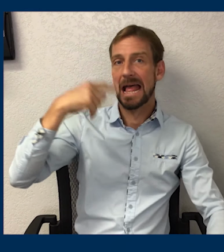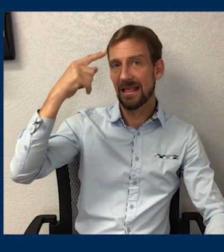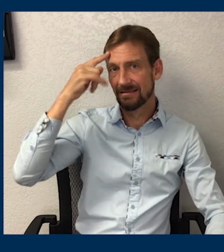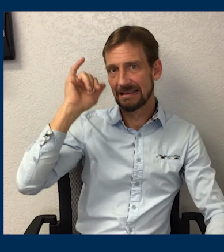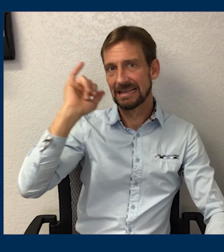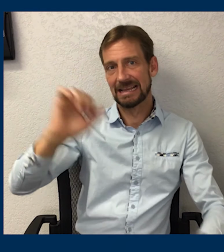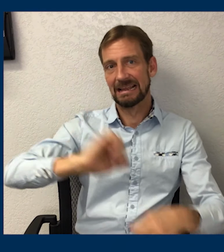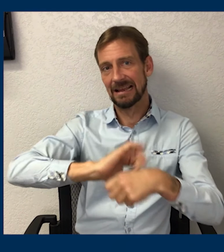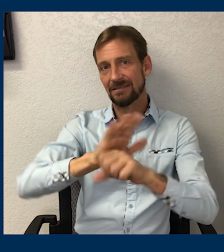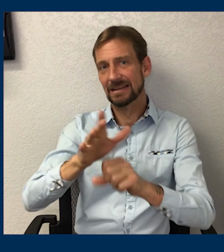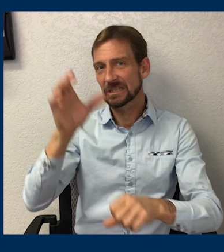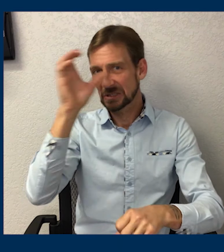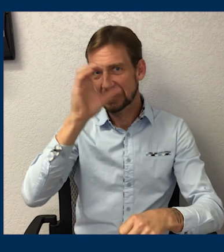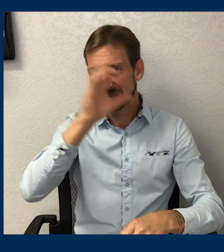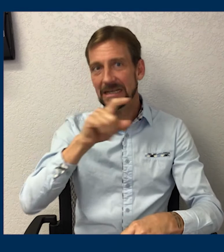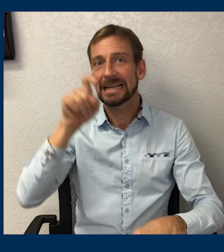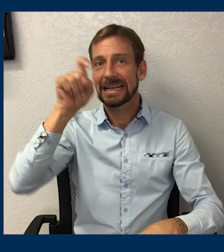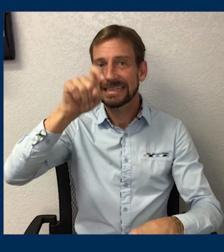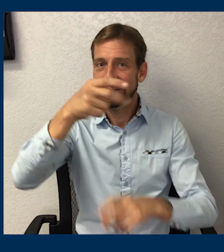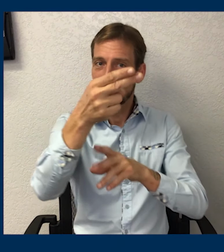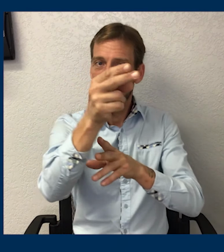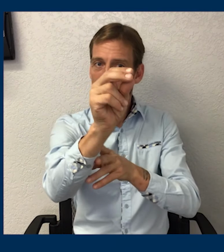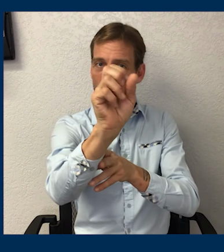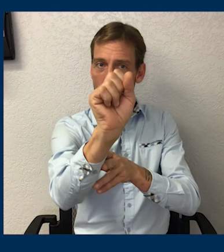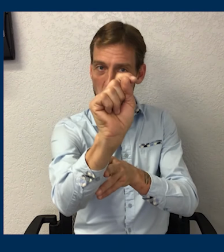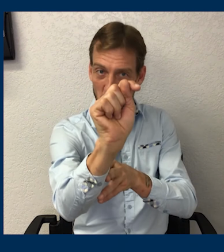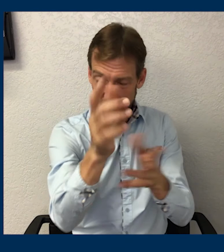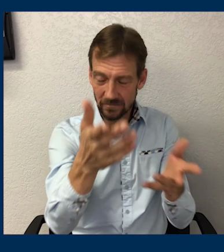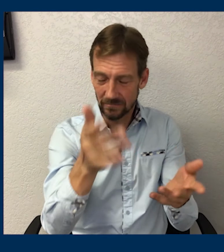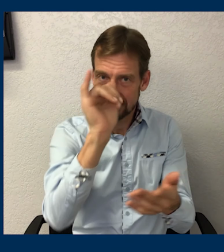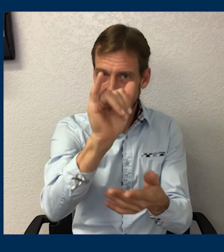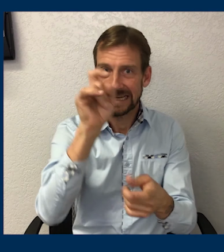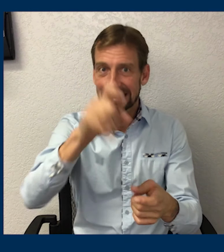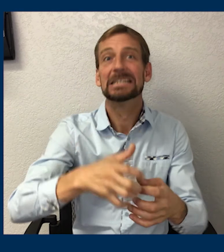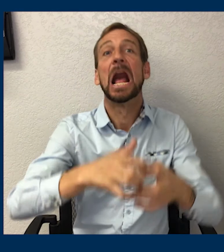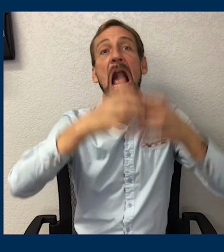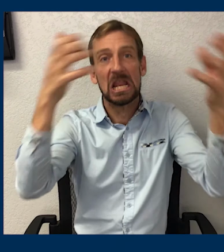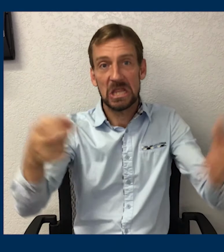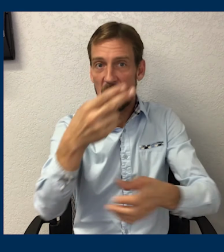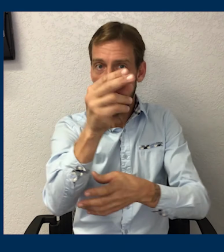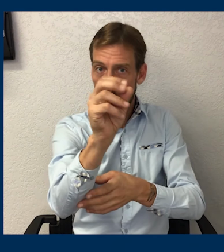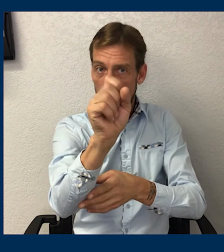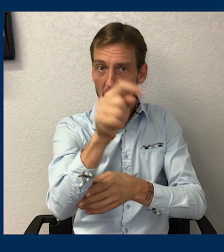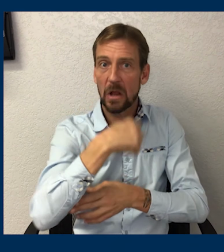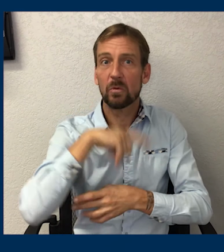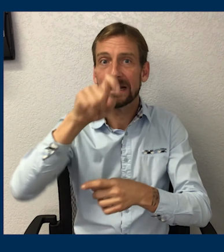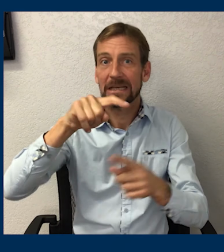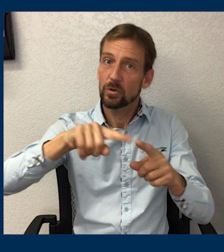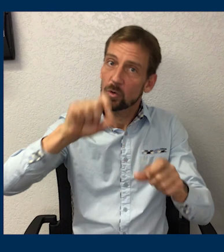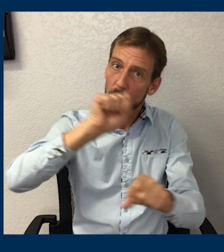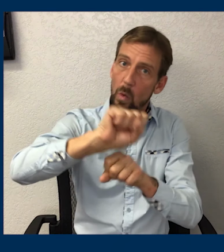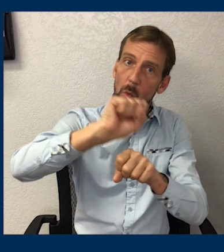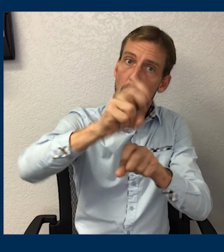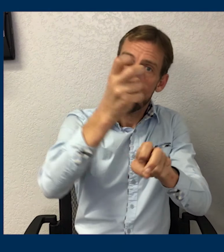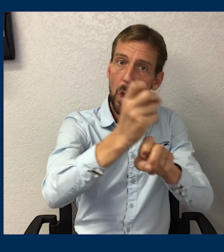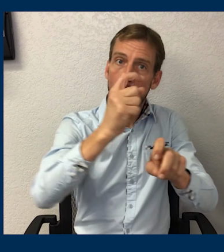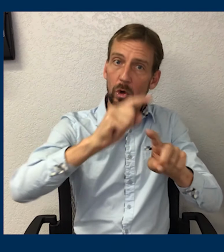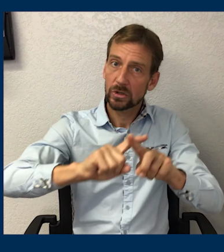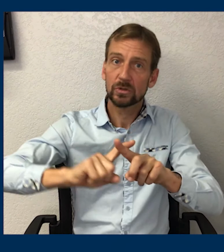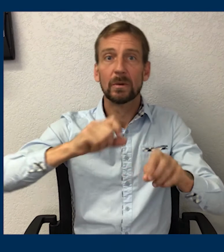just, it needs a host. It loves lots of hosts, and so we just got to continue to be really vigilant, as difficult as that